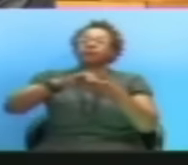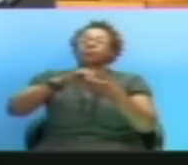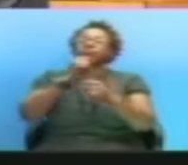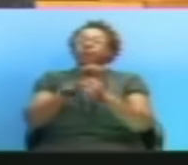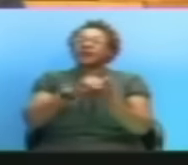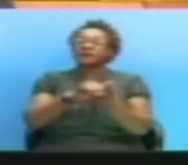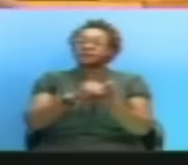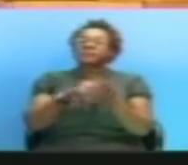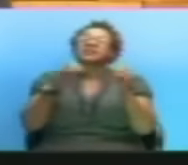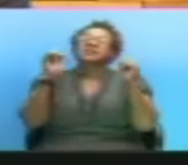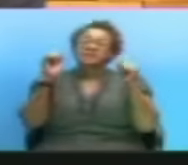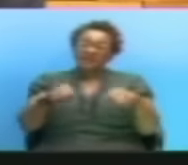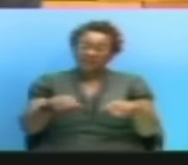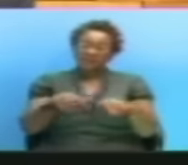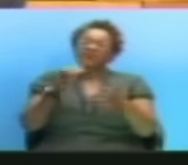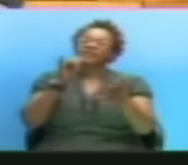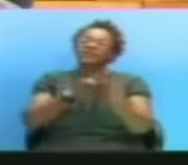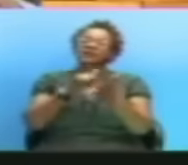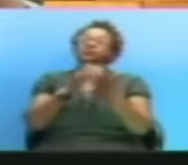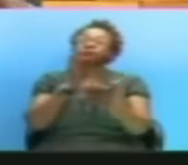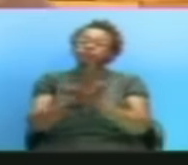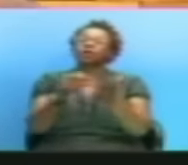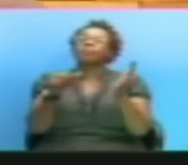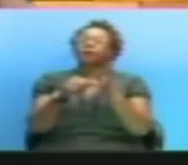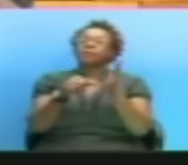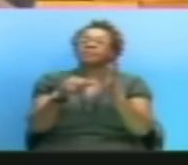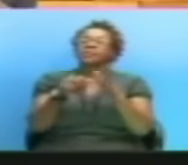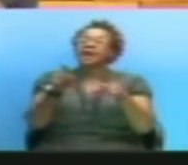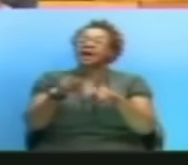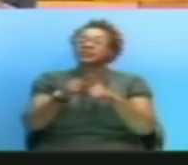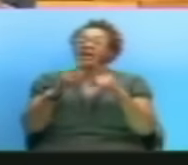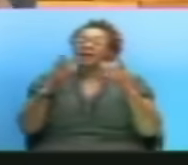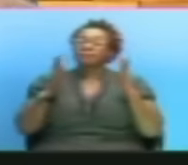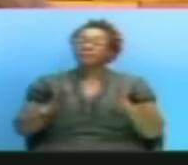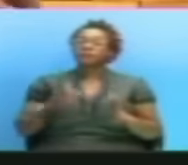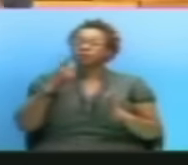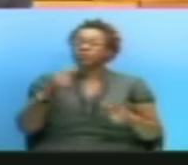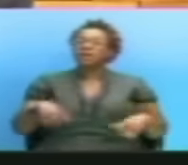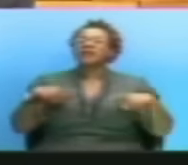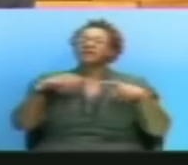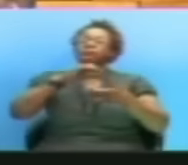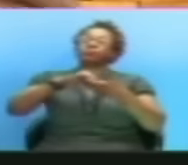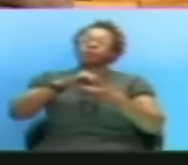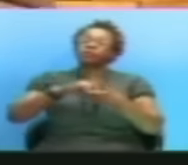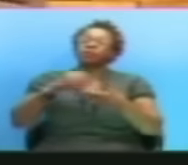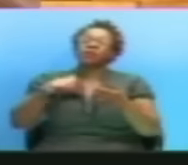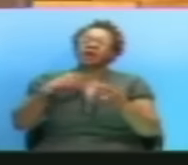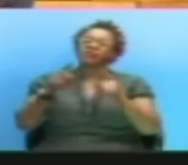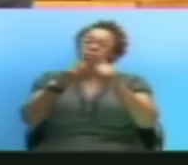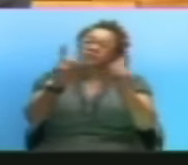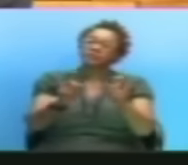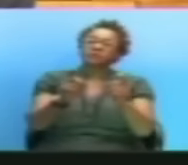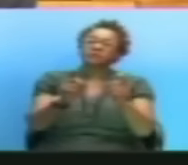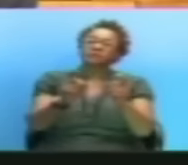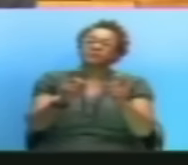an issue. There's been an issue, and as a residents of Buru Buru, we ask ourselves questions. One, we